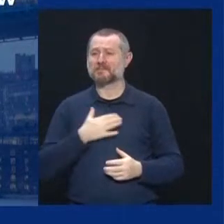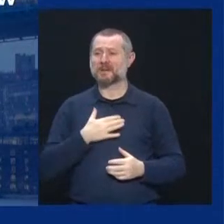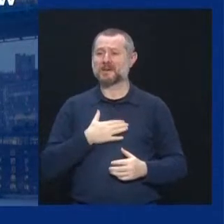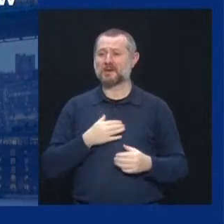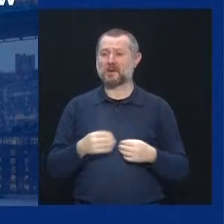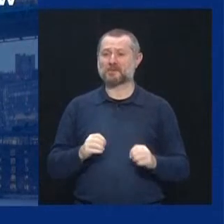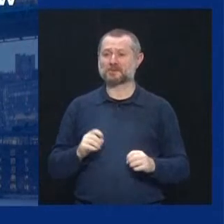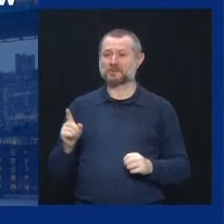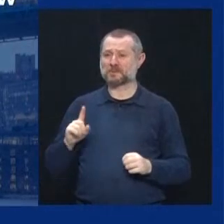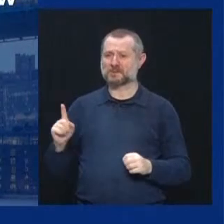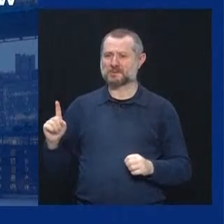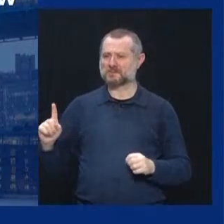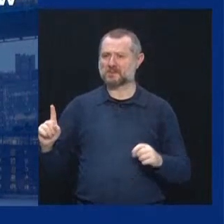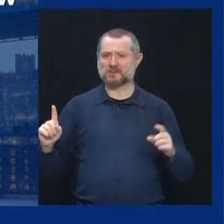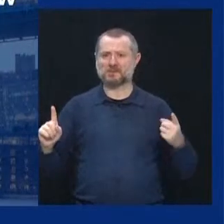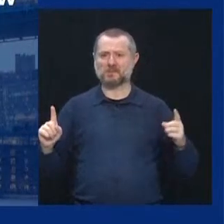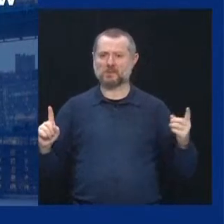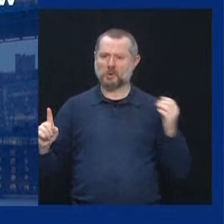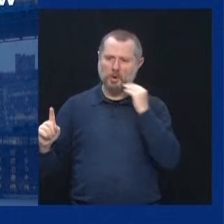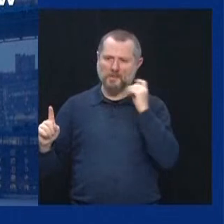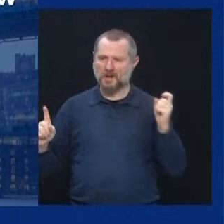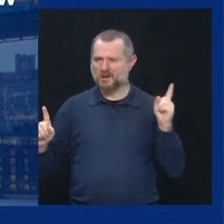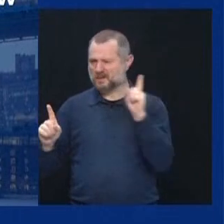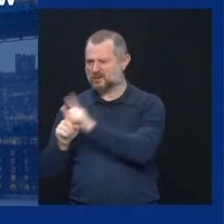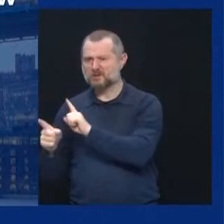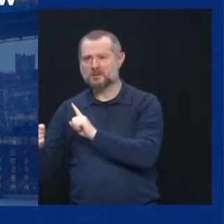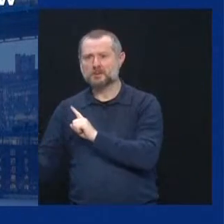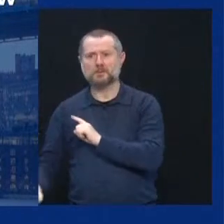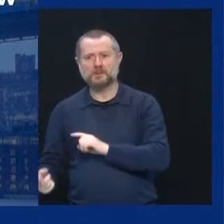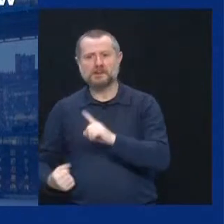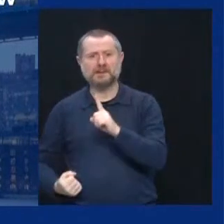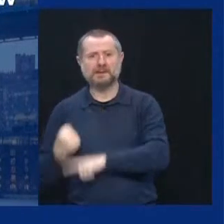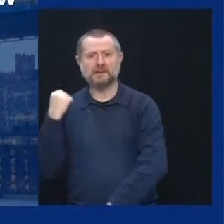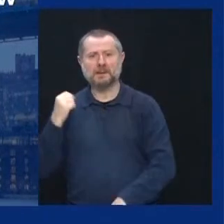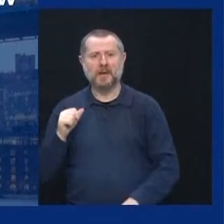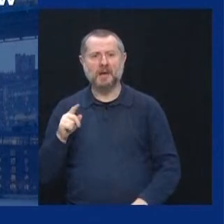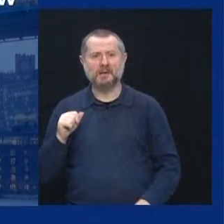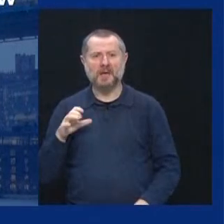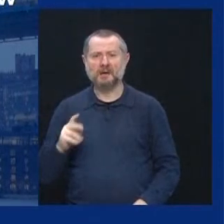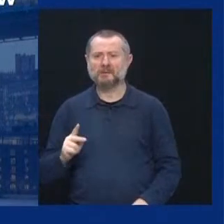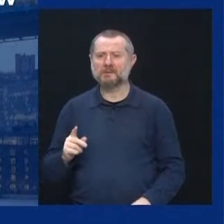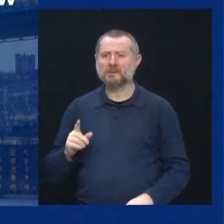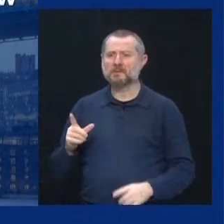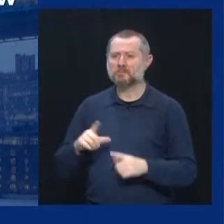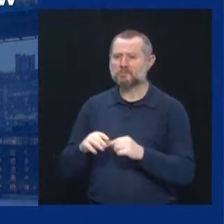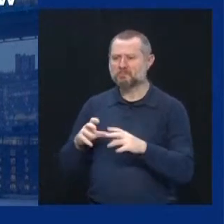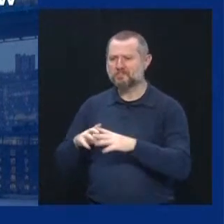attacked by a homeless person who hit her on the head with a brick.